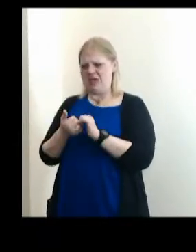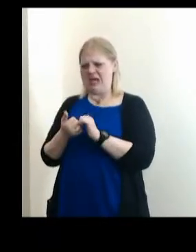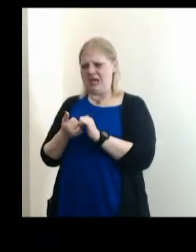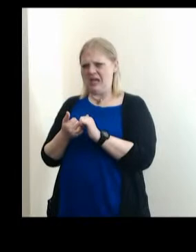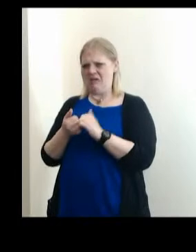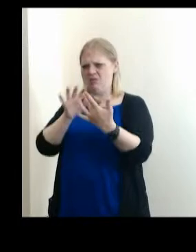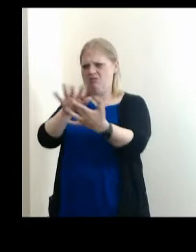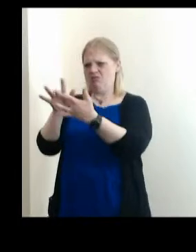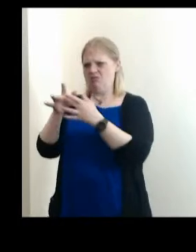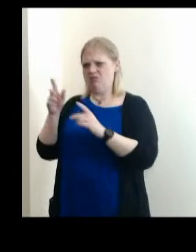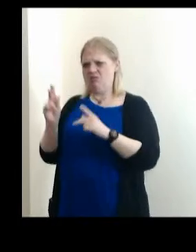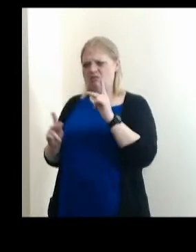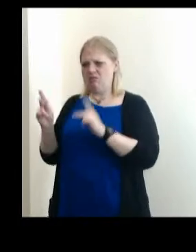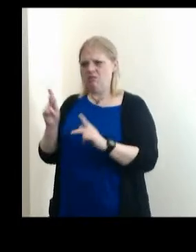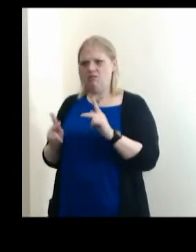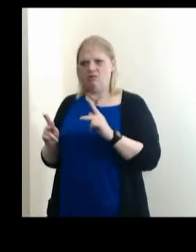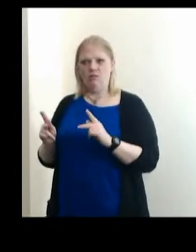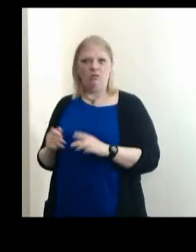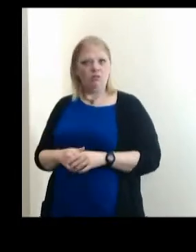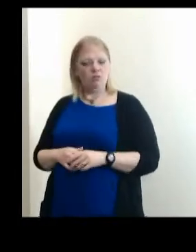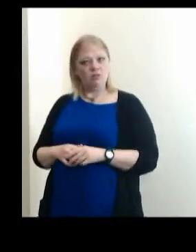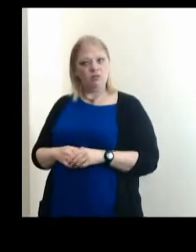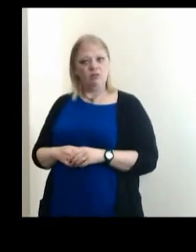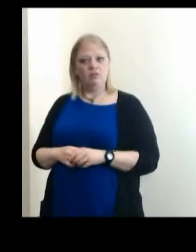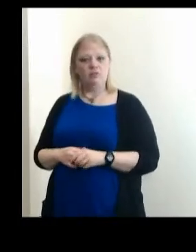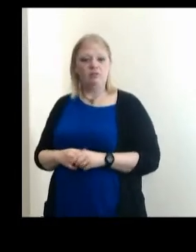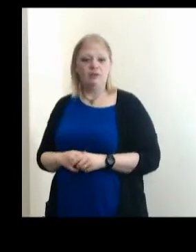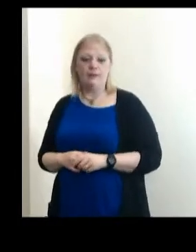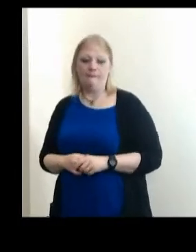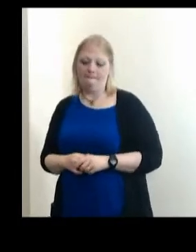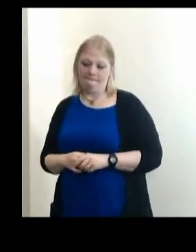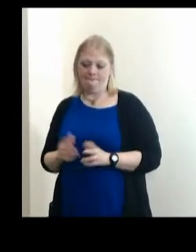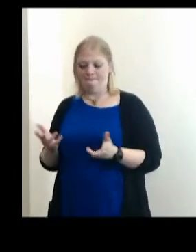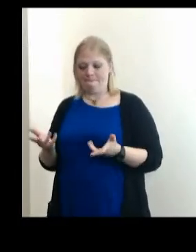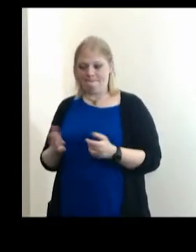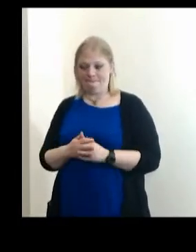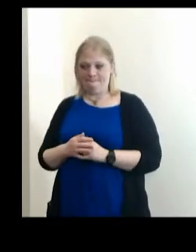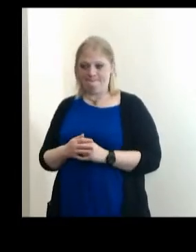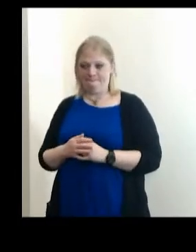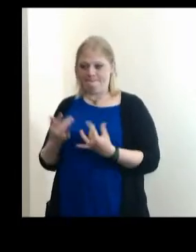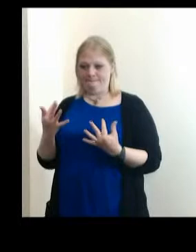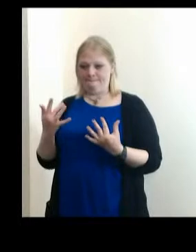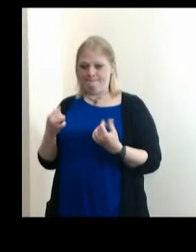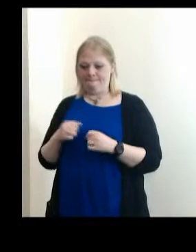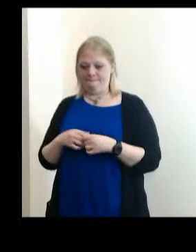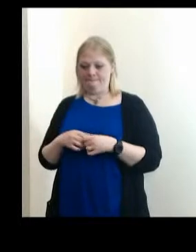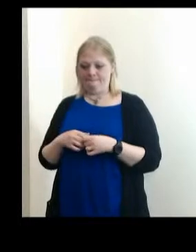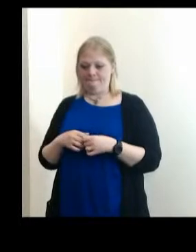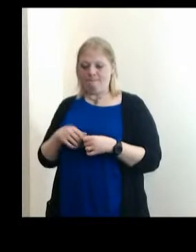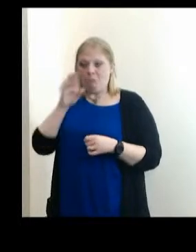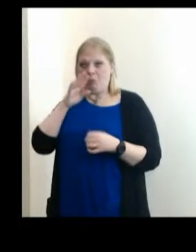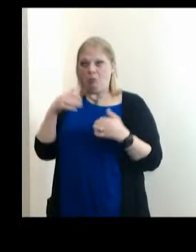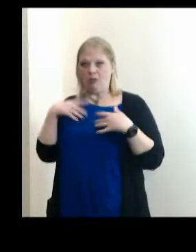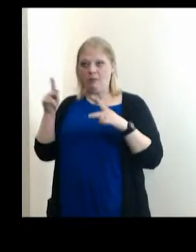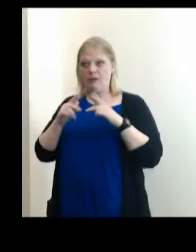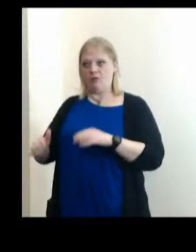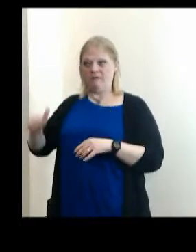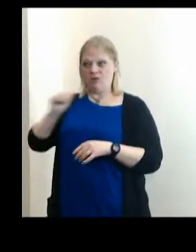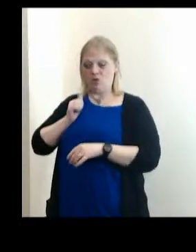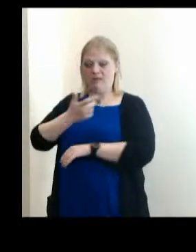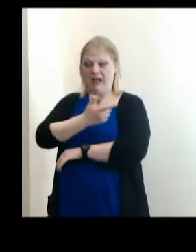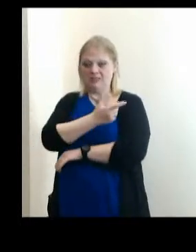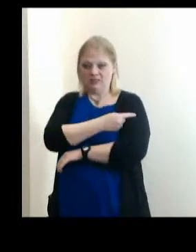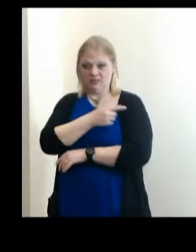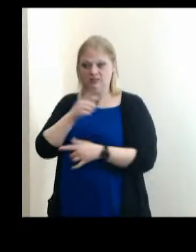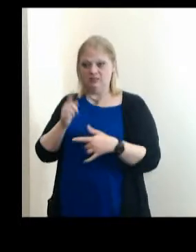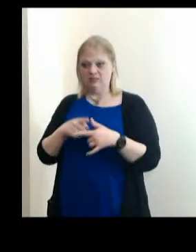the populations of people who are, you're going to have pockets of people who are going to refuse to be vaccinated, and at some